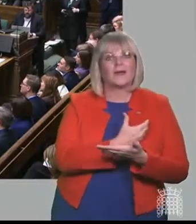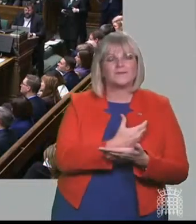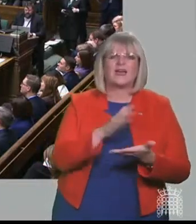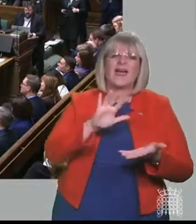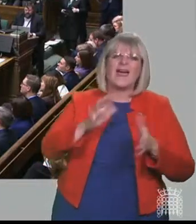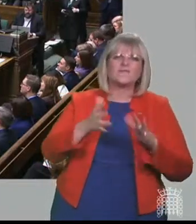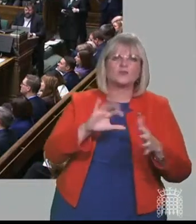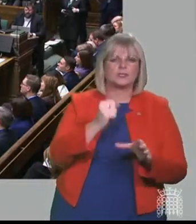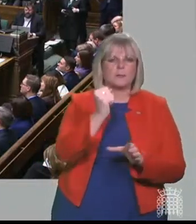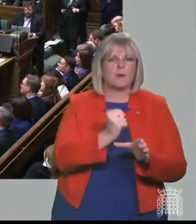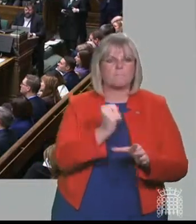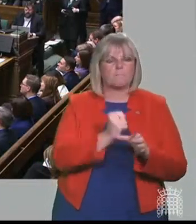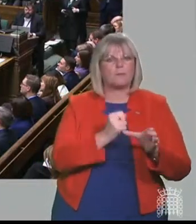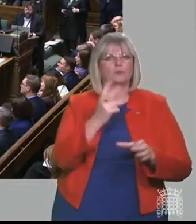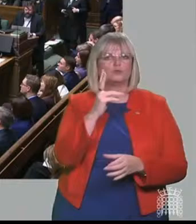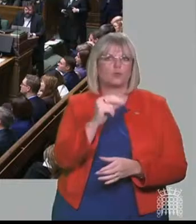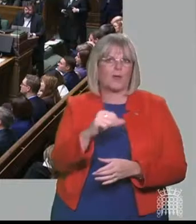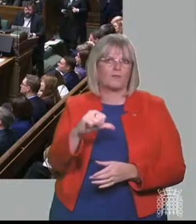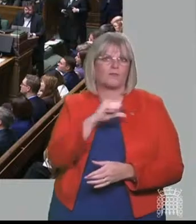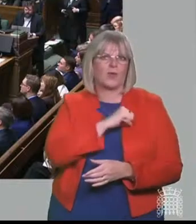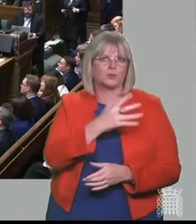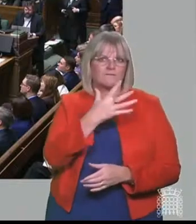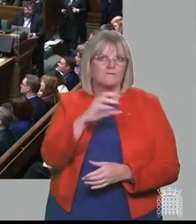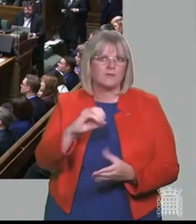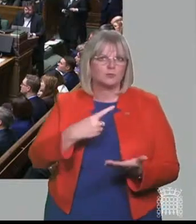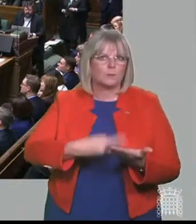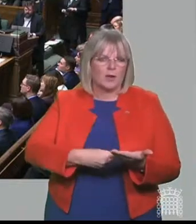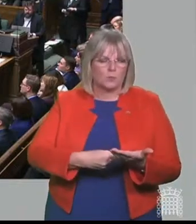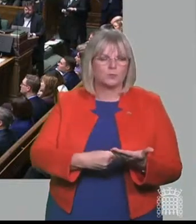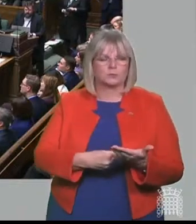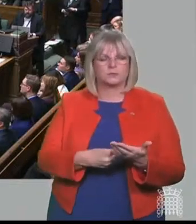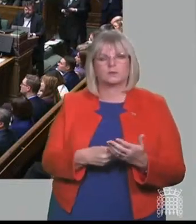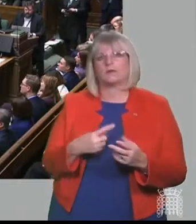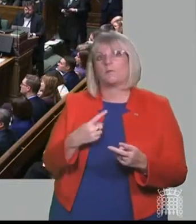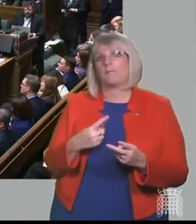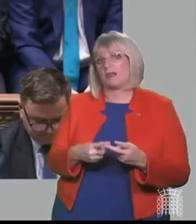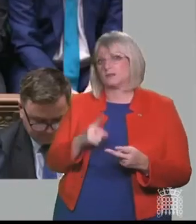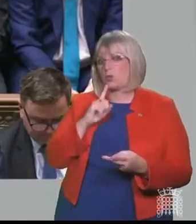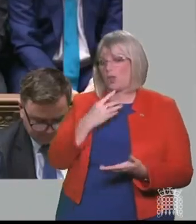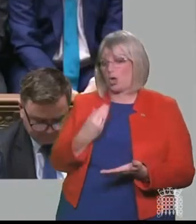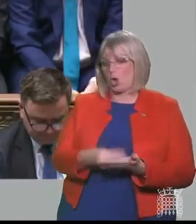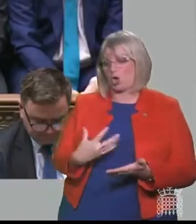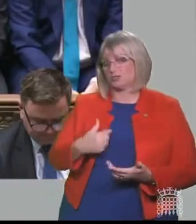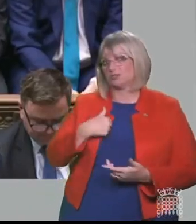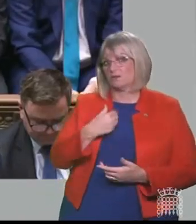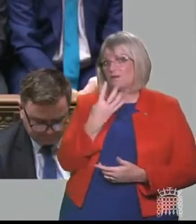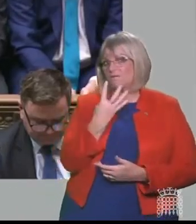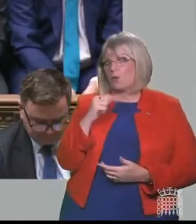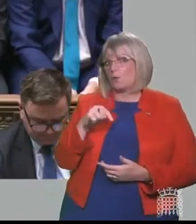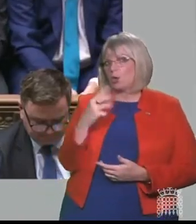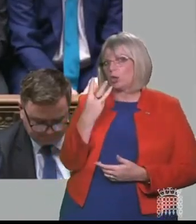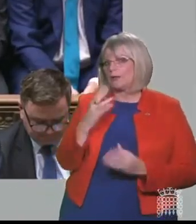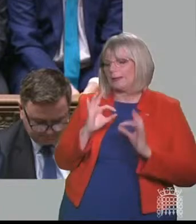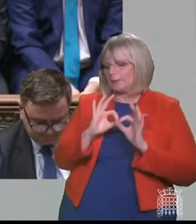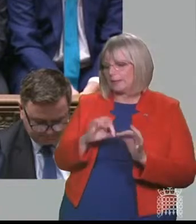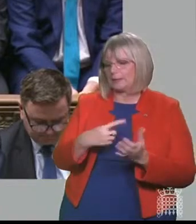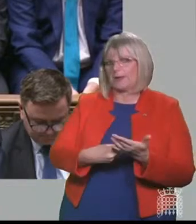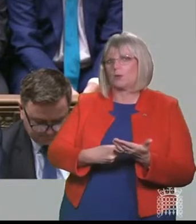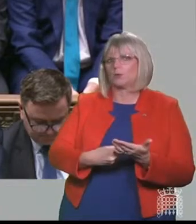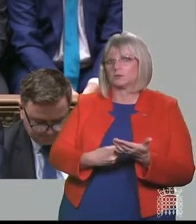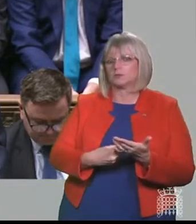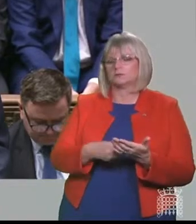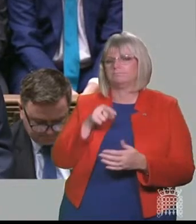£12,800 next year, and at a cost of £4.3 billion is a large tax cut